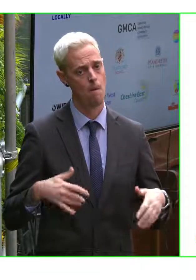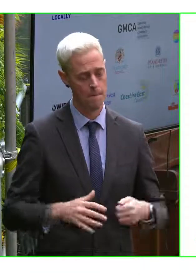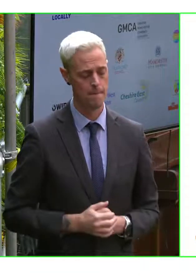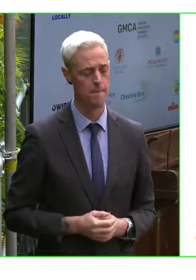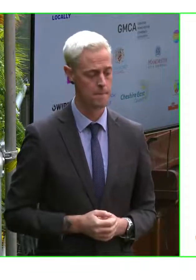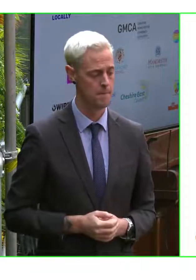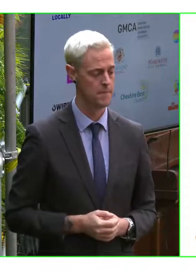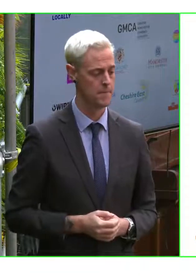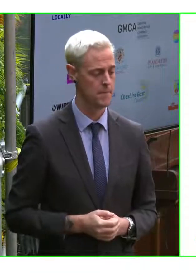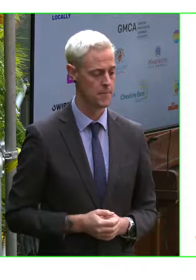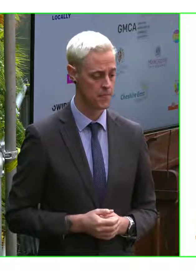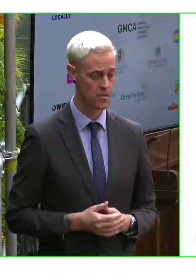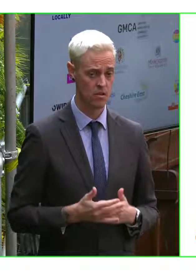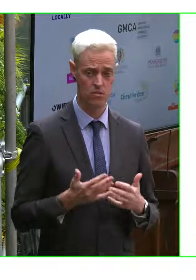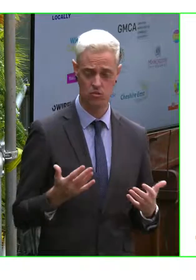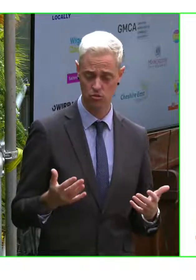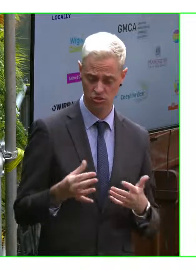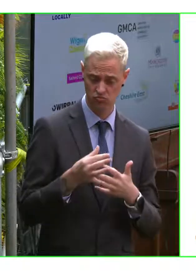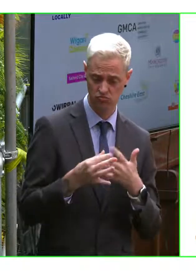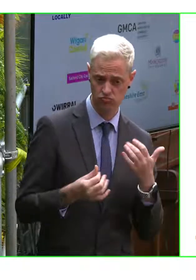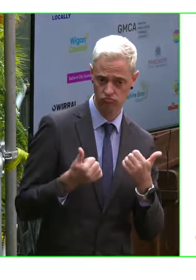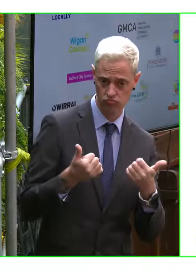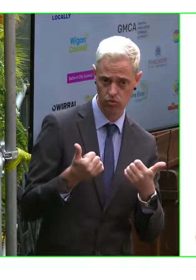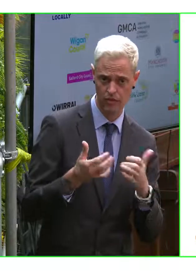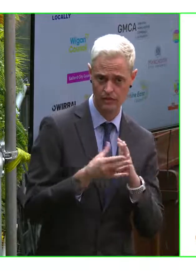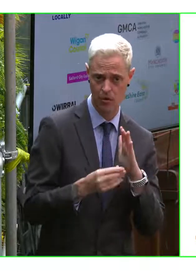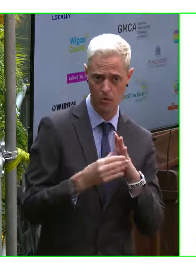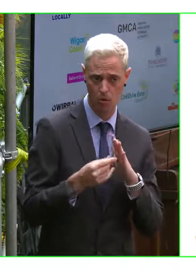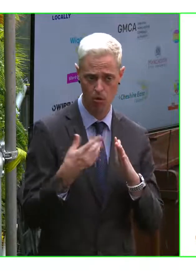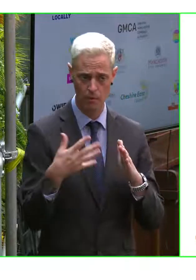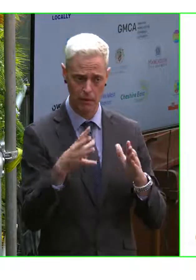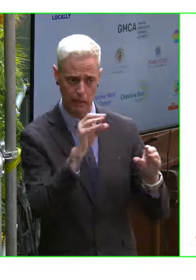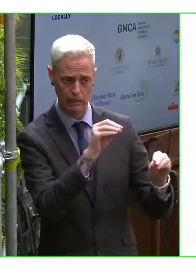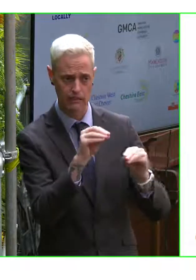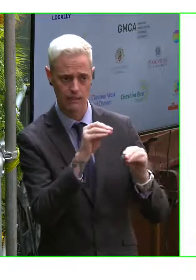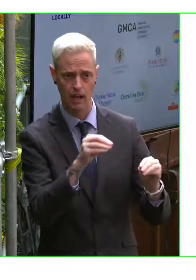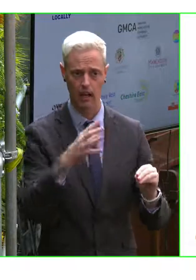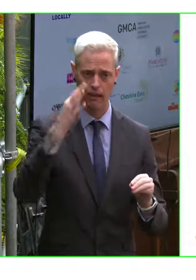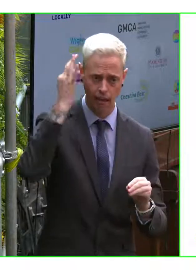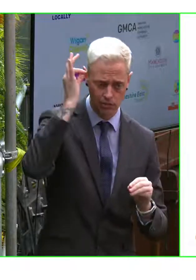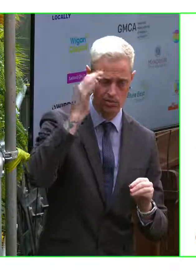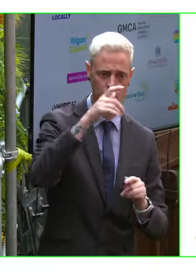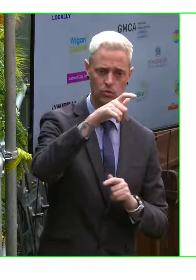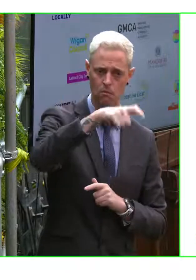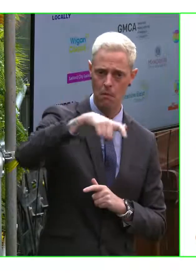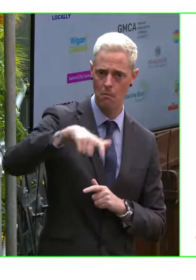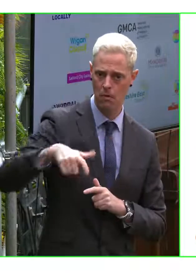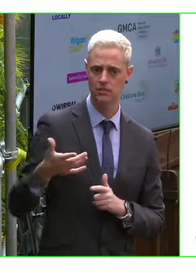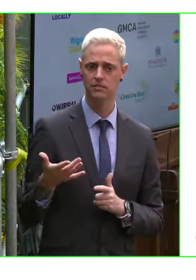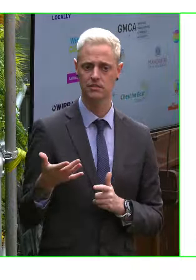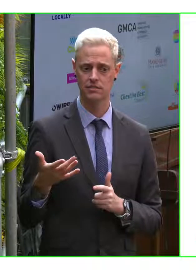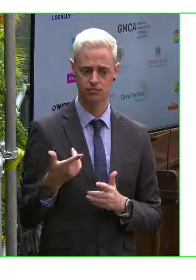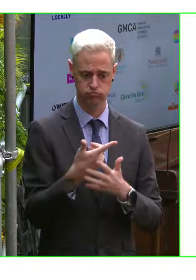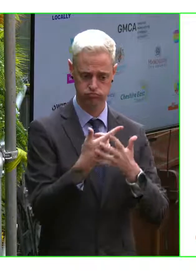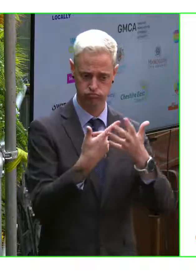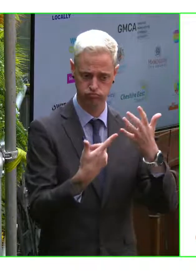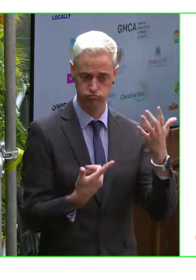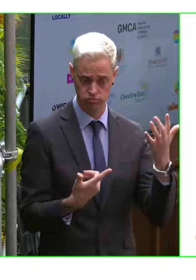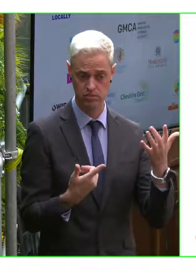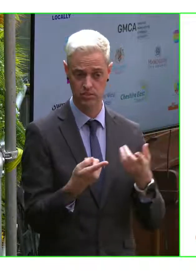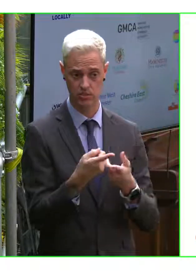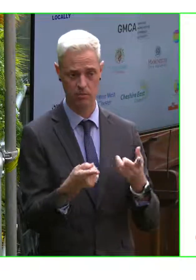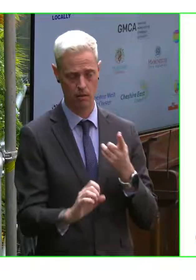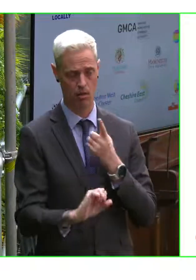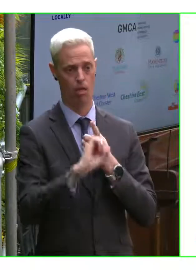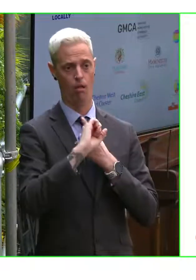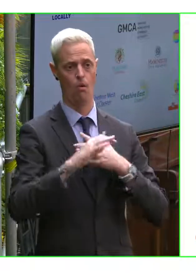there's a few really good examples there where we've educated councils, members, and seen some pretty shocked looking